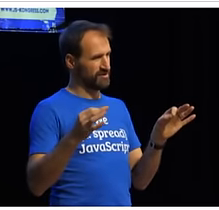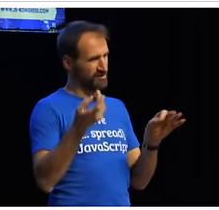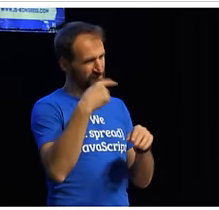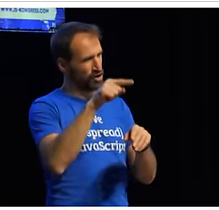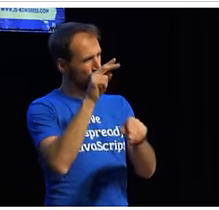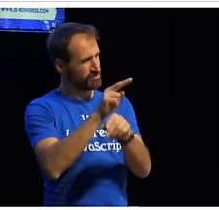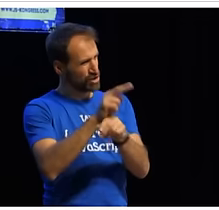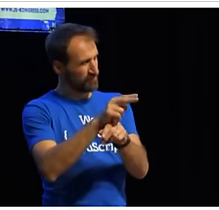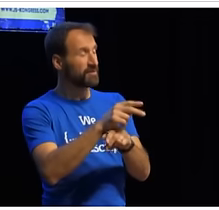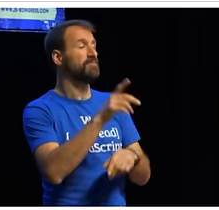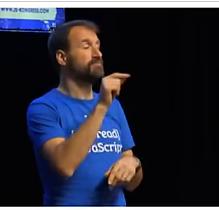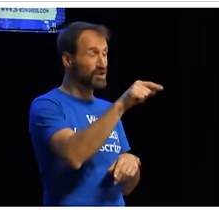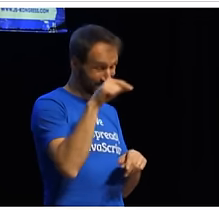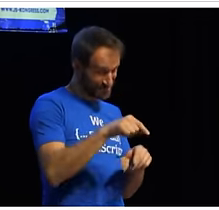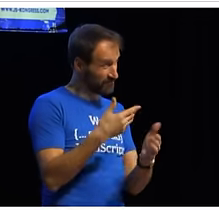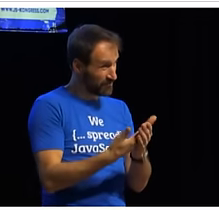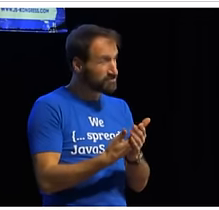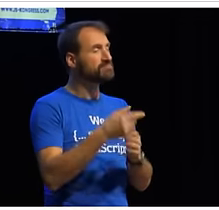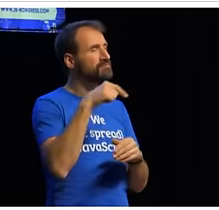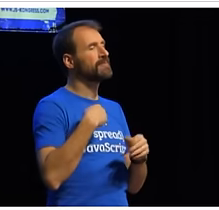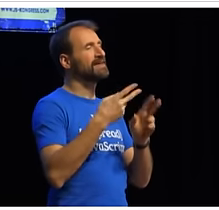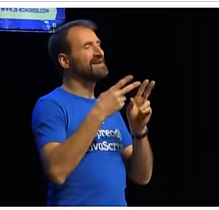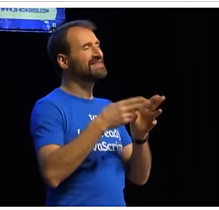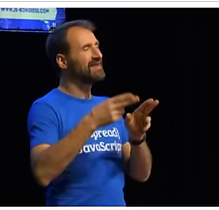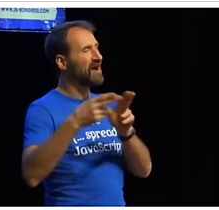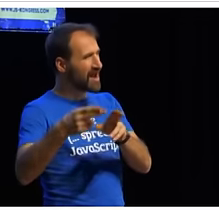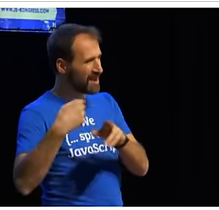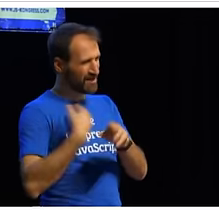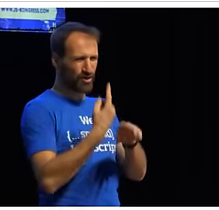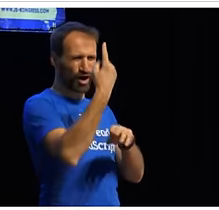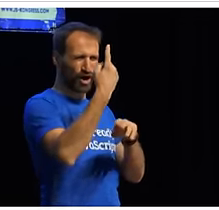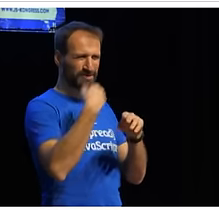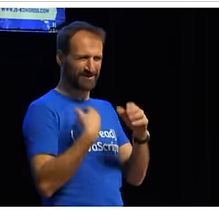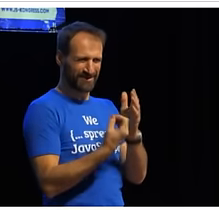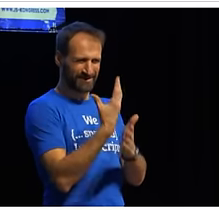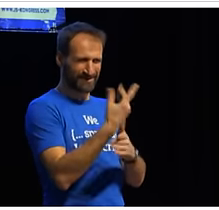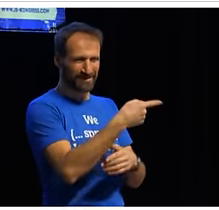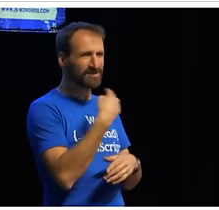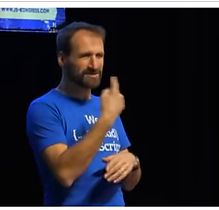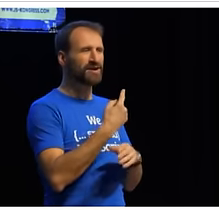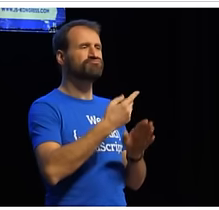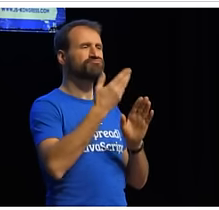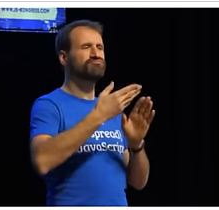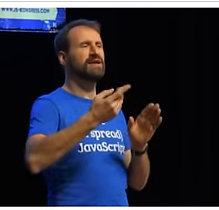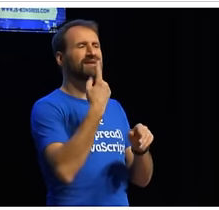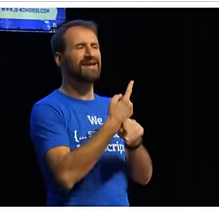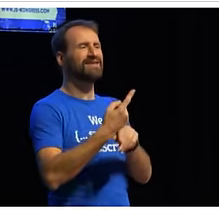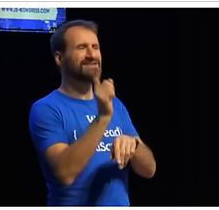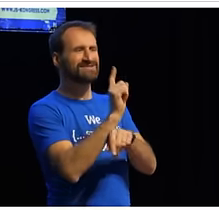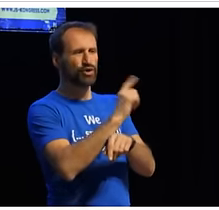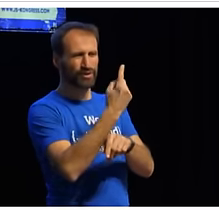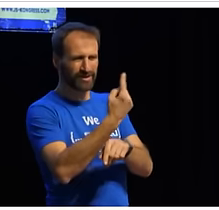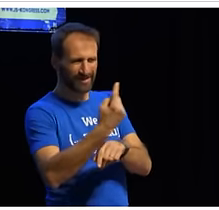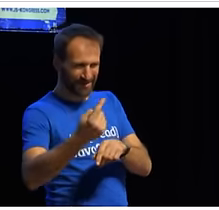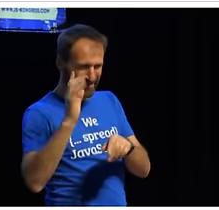this example, I clear the interval that I created above to say I don't need to emit new